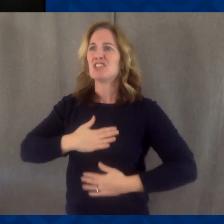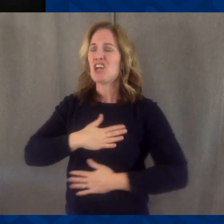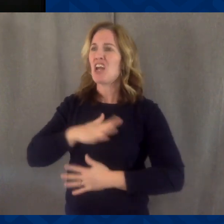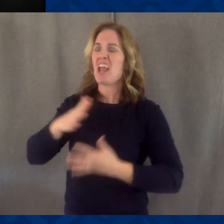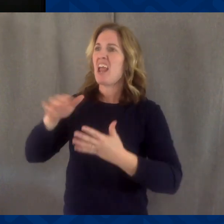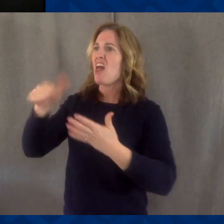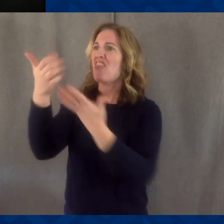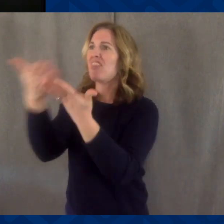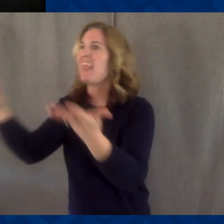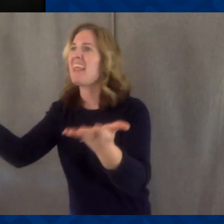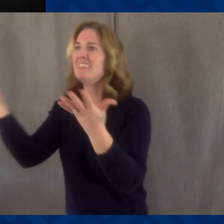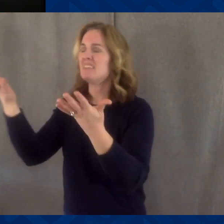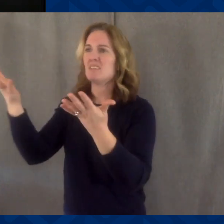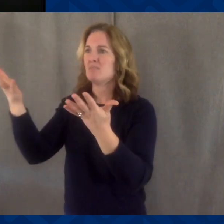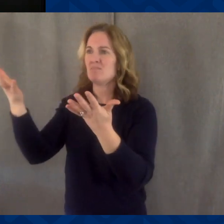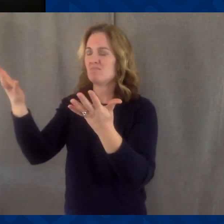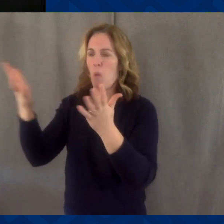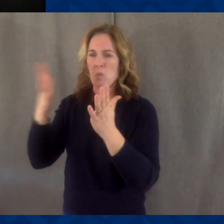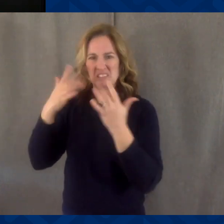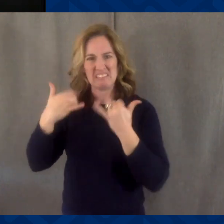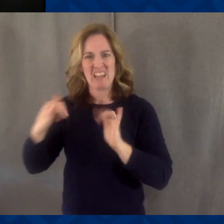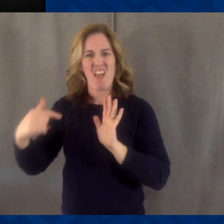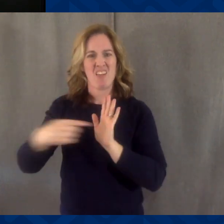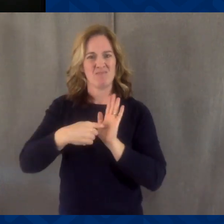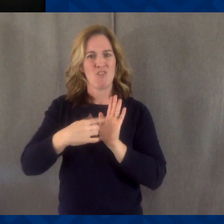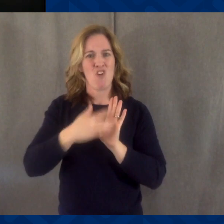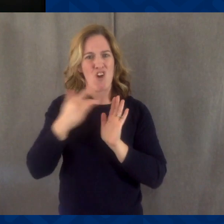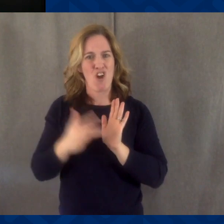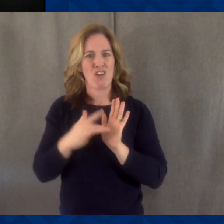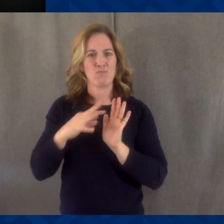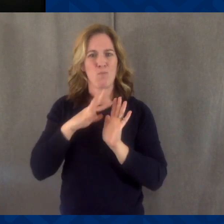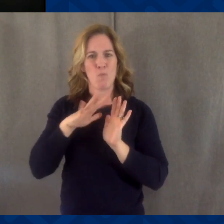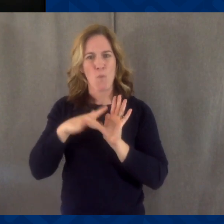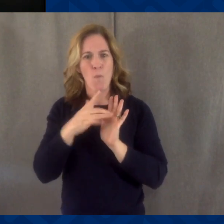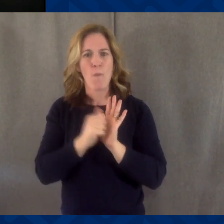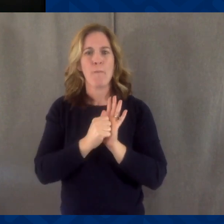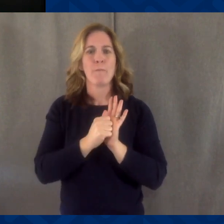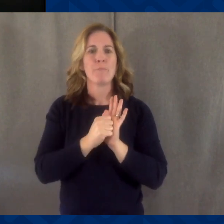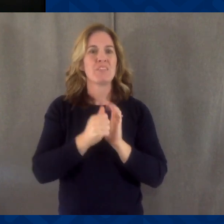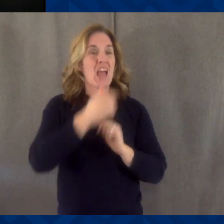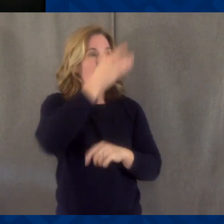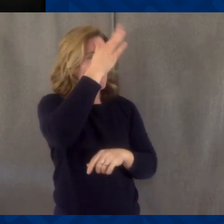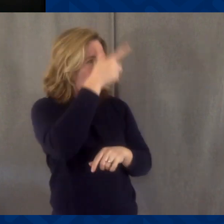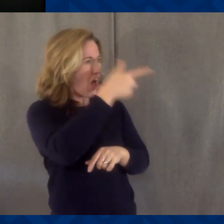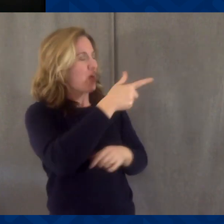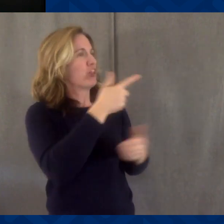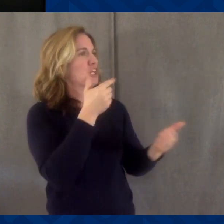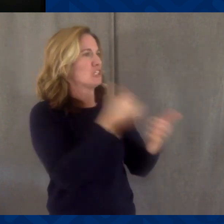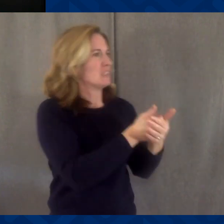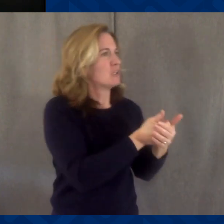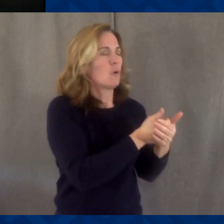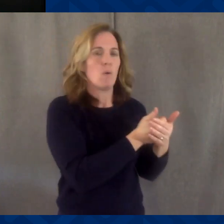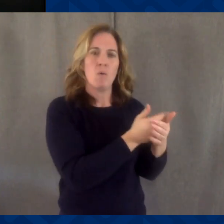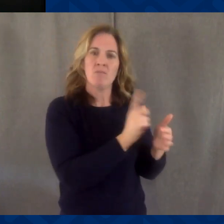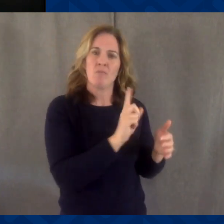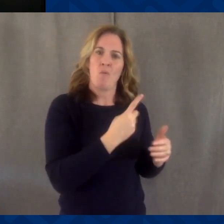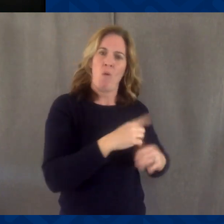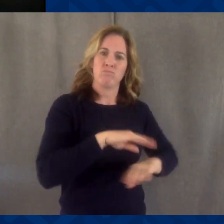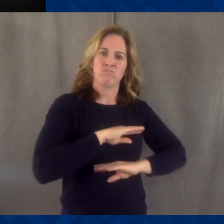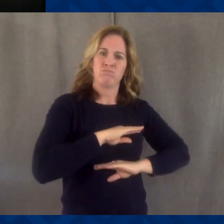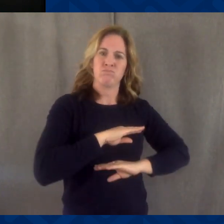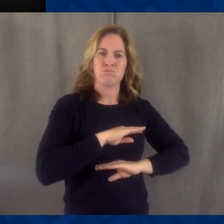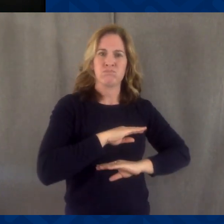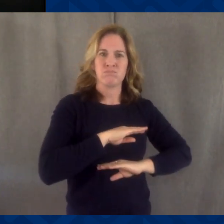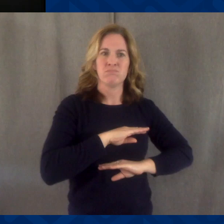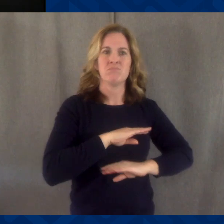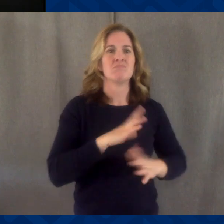bought into the lie that the things of this world would ultimately satisfy the longings of his heart. But get this, no amount